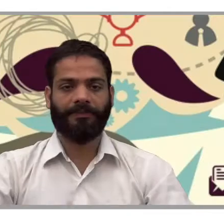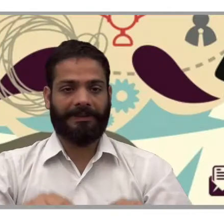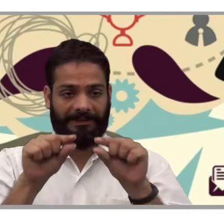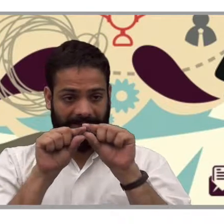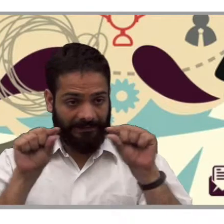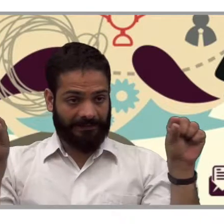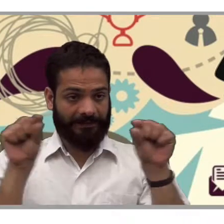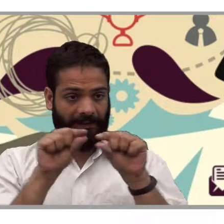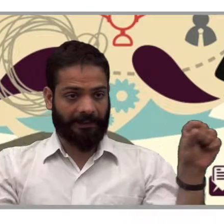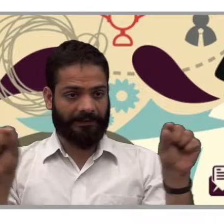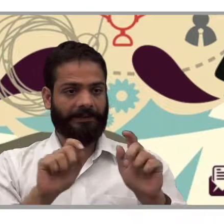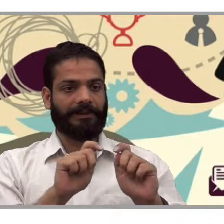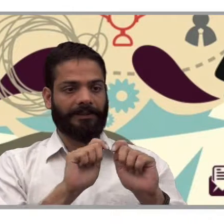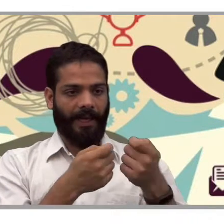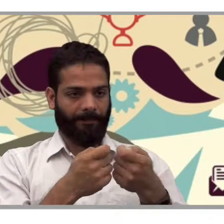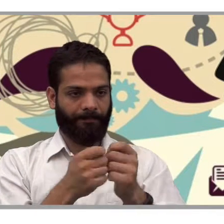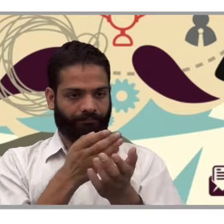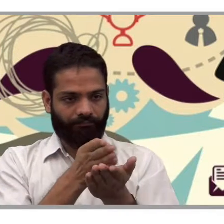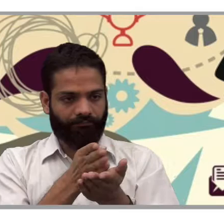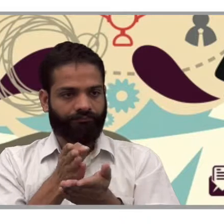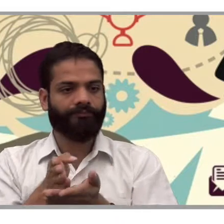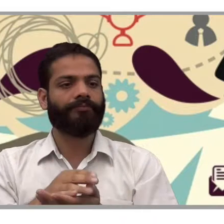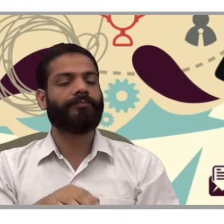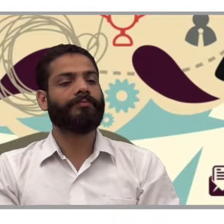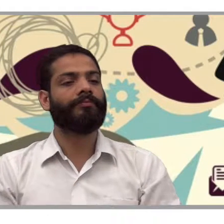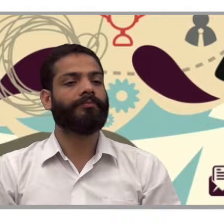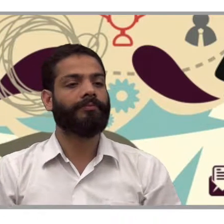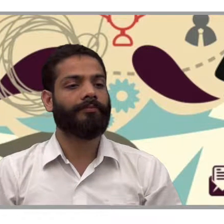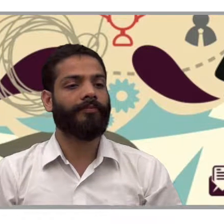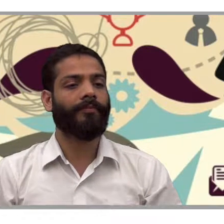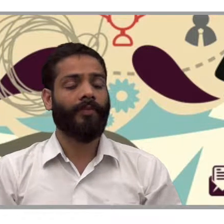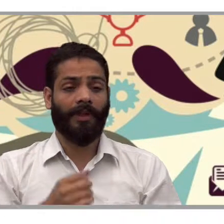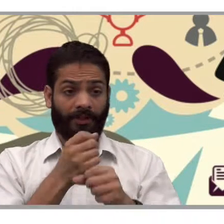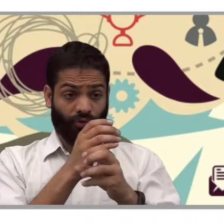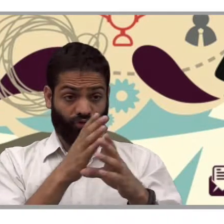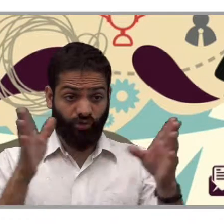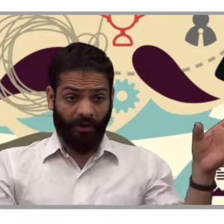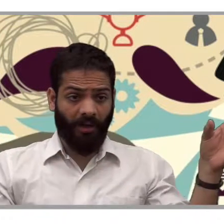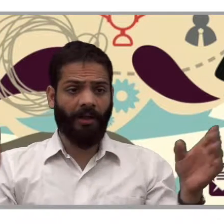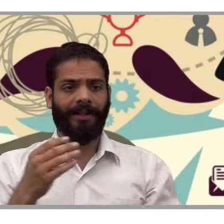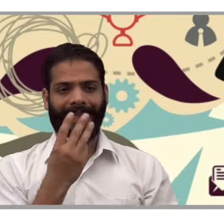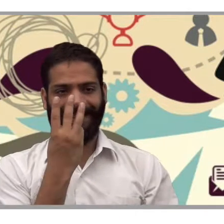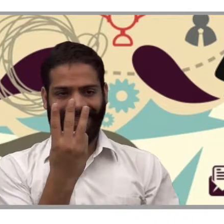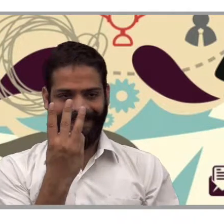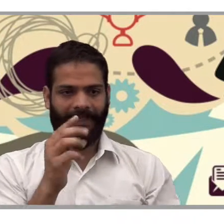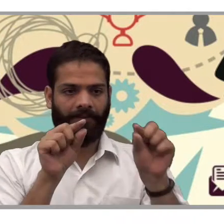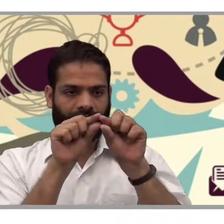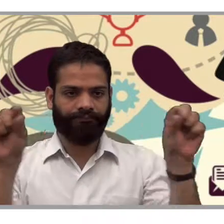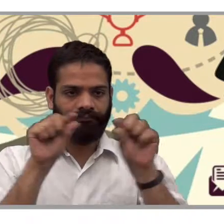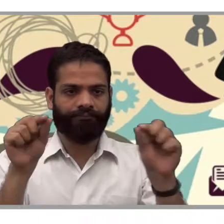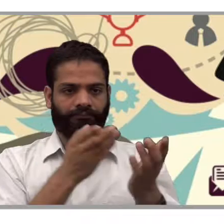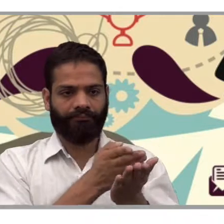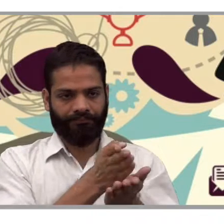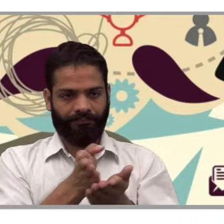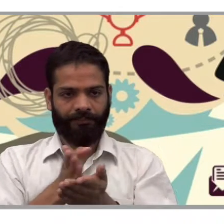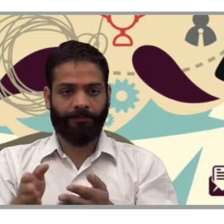We We discussed different phrasal structures. Now we're